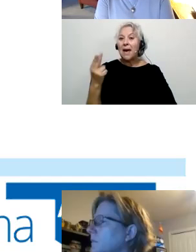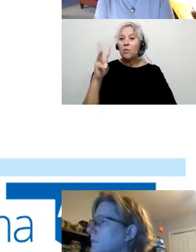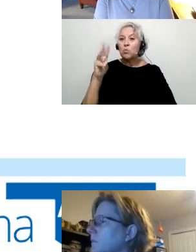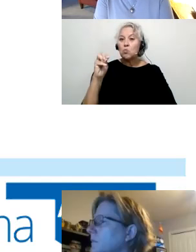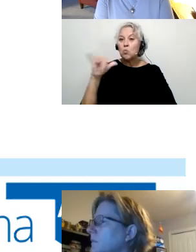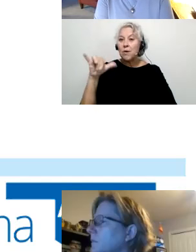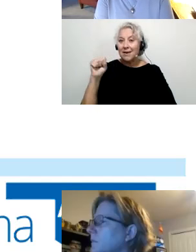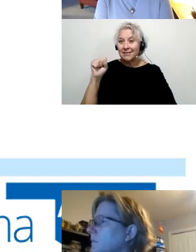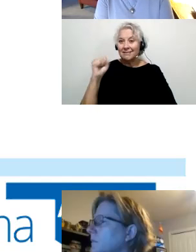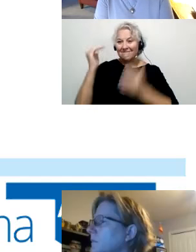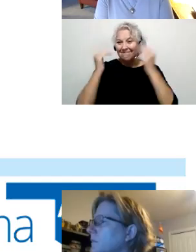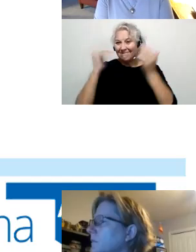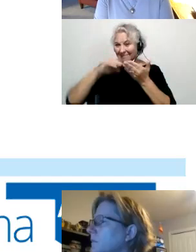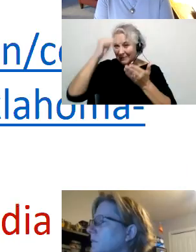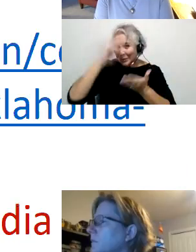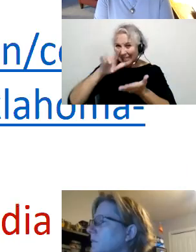Center.